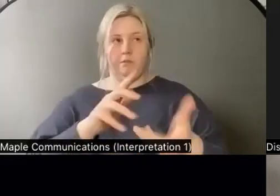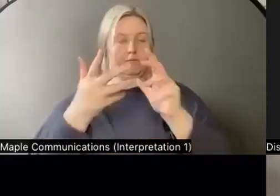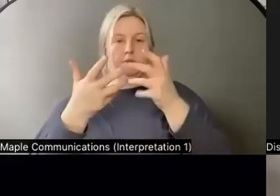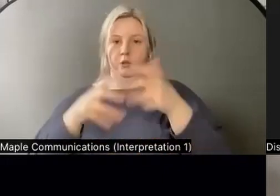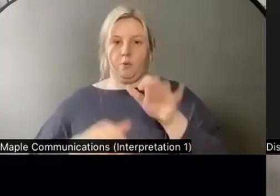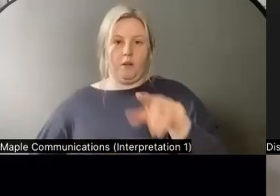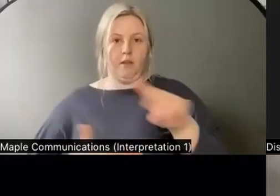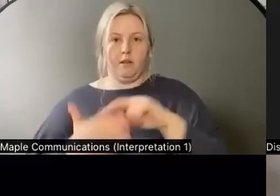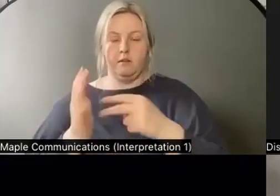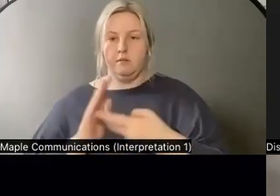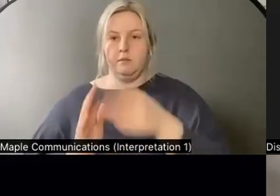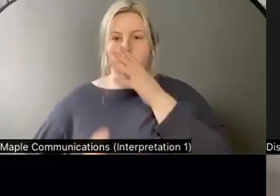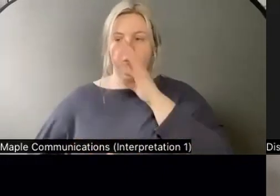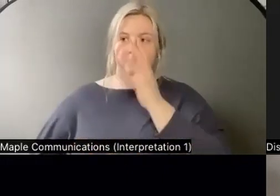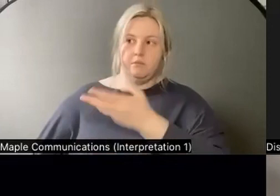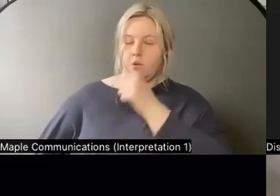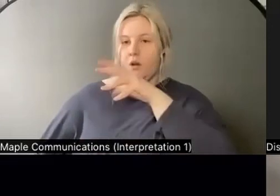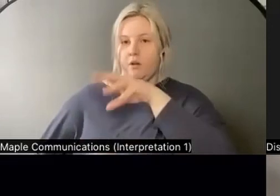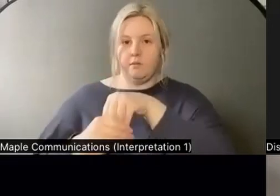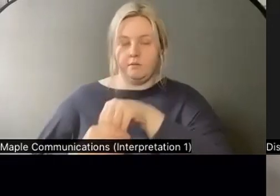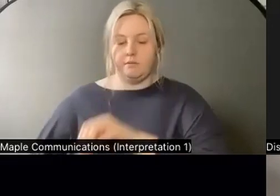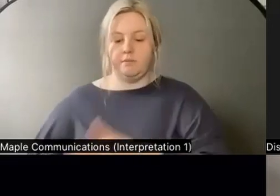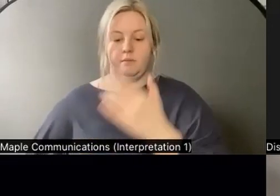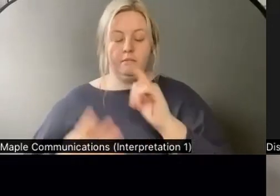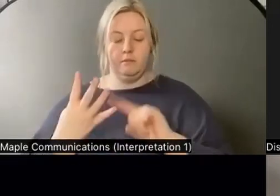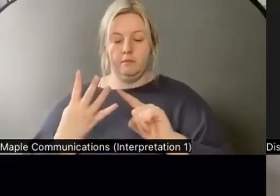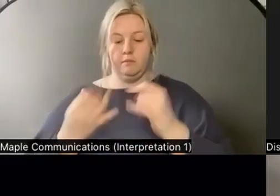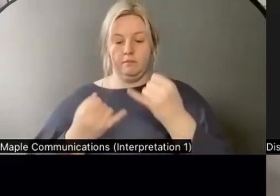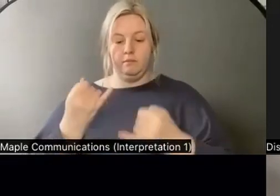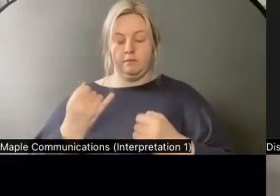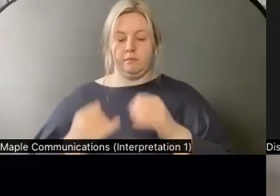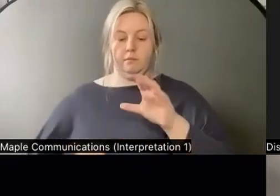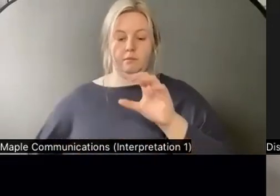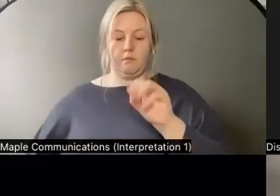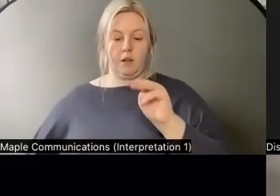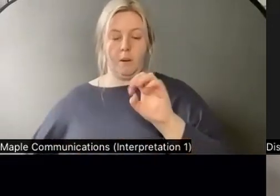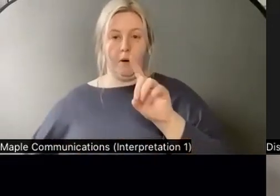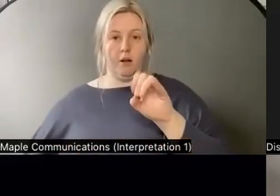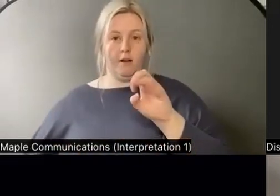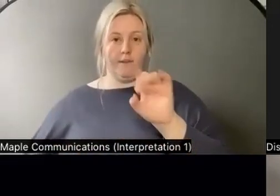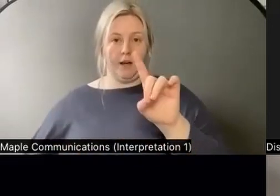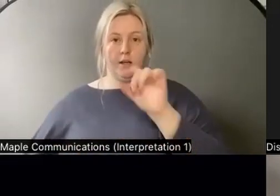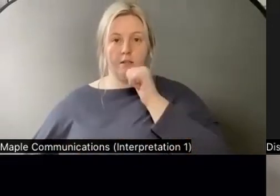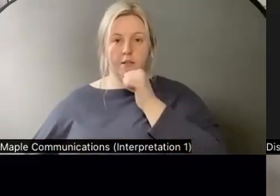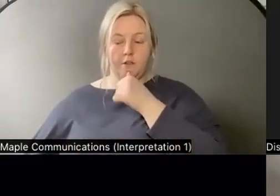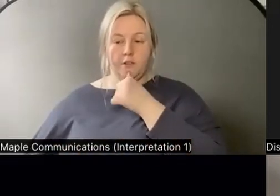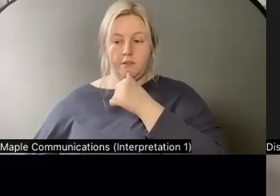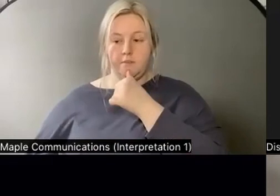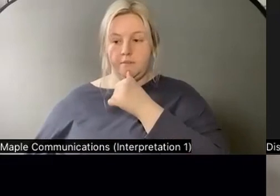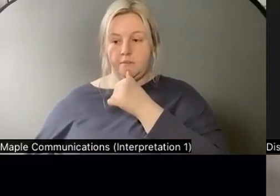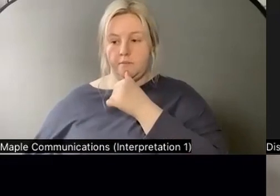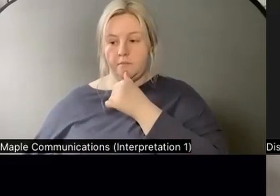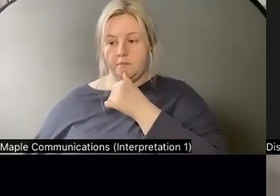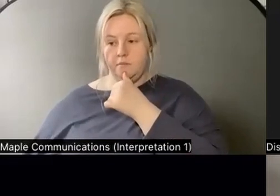and intervention. Fourthly, it has commodified suffering, transfiguring suffering into a vibrant